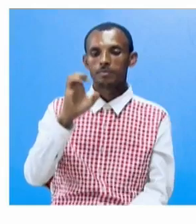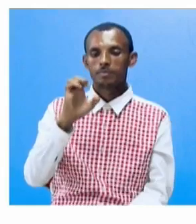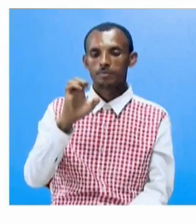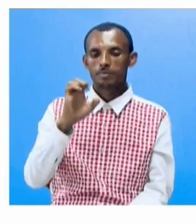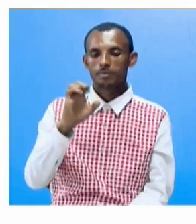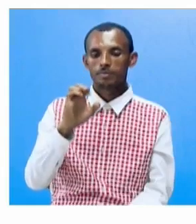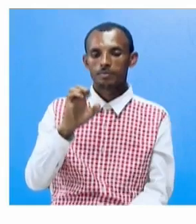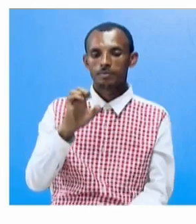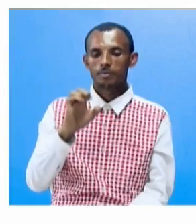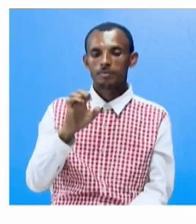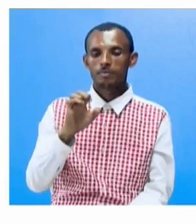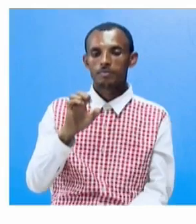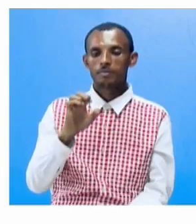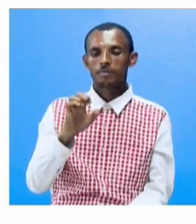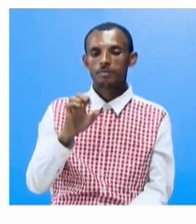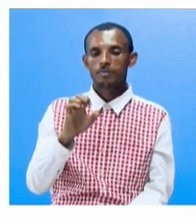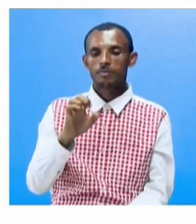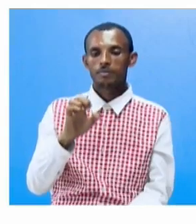E,